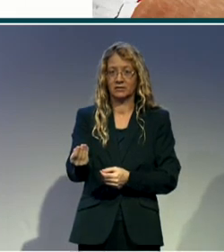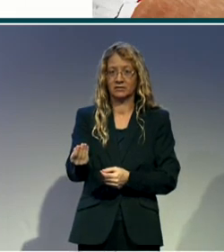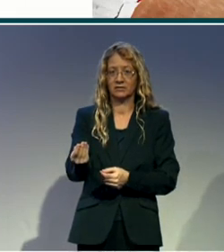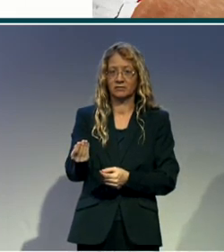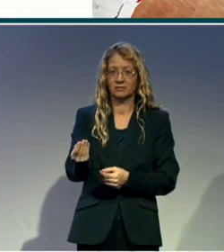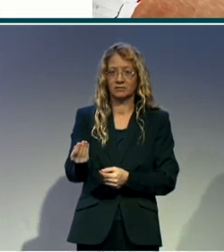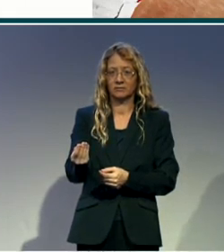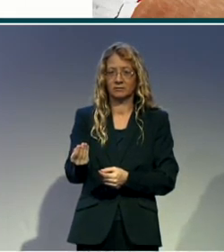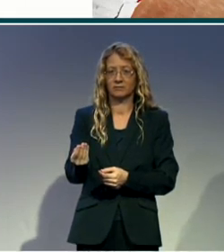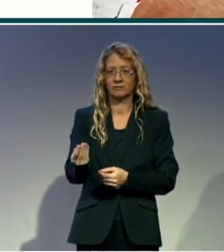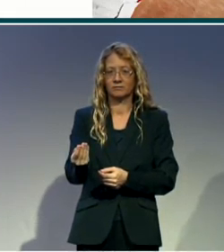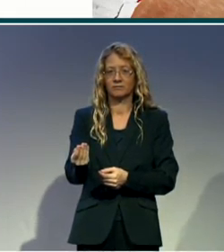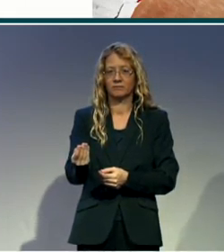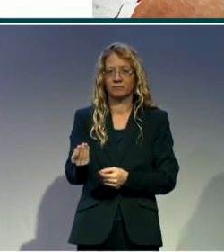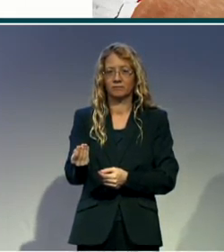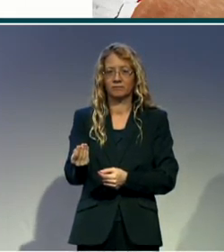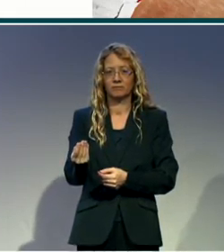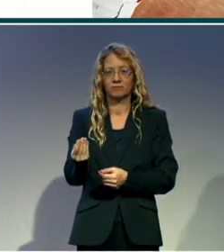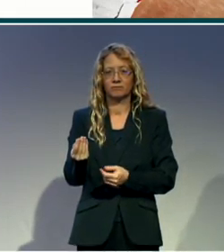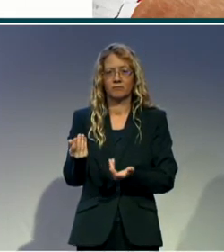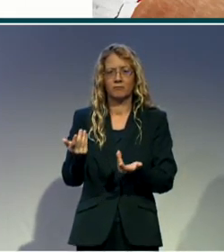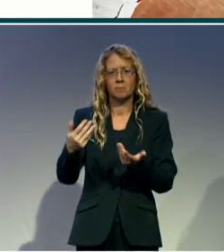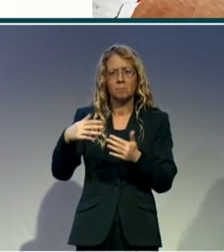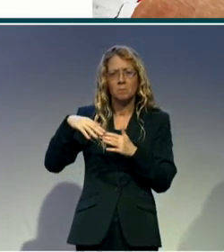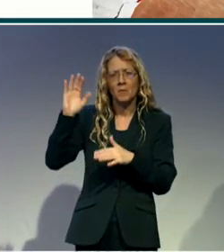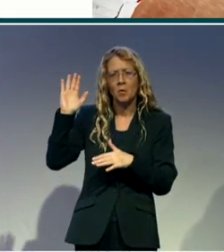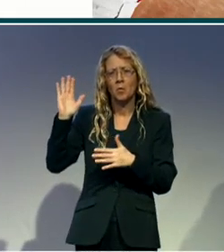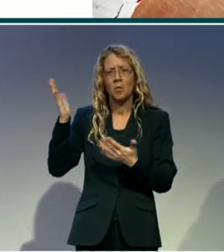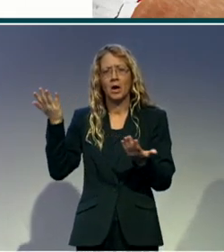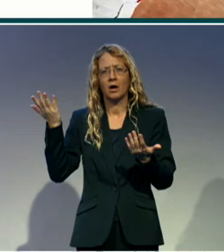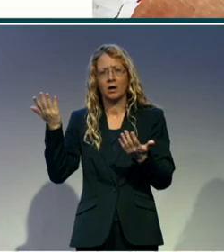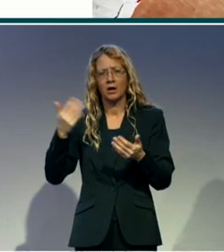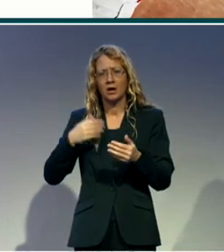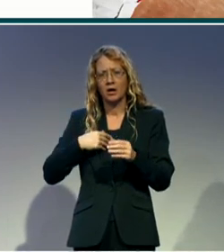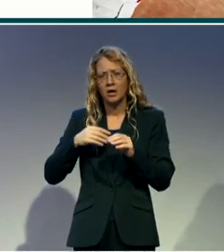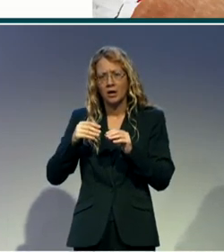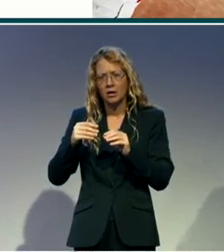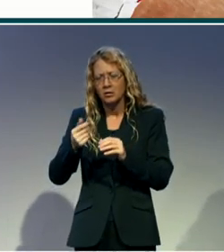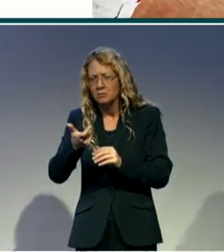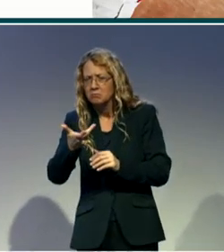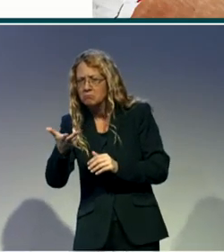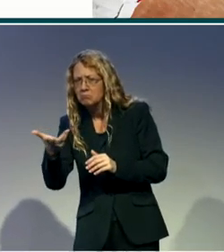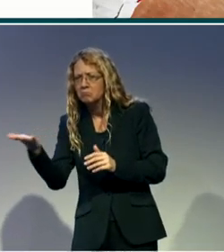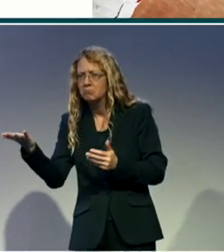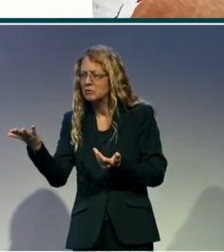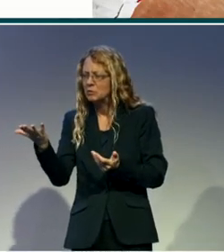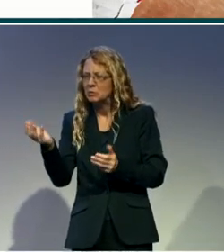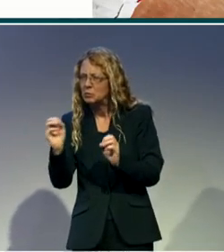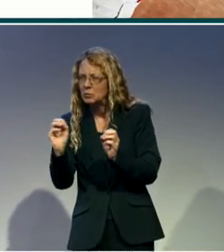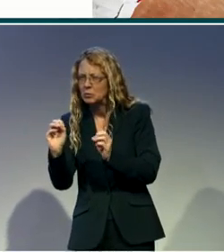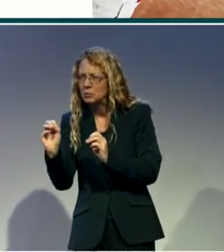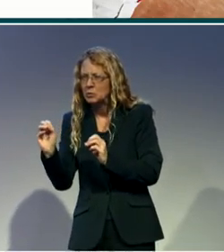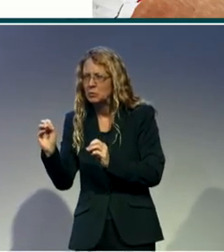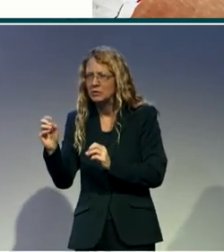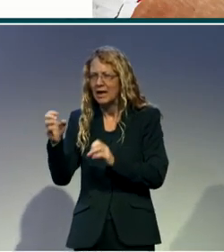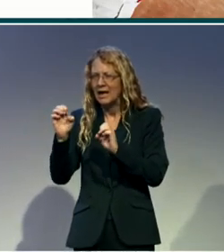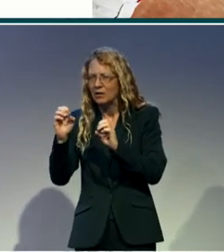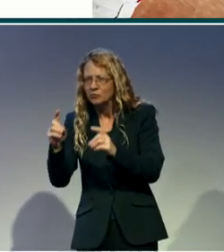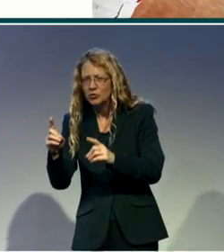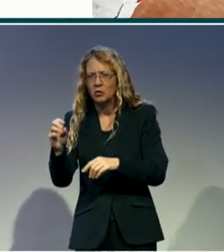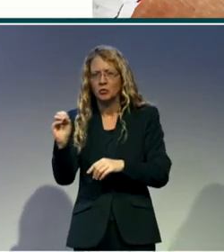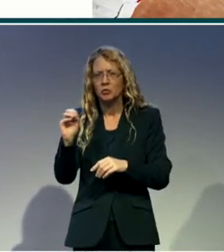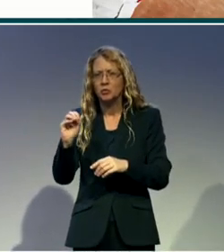in their training, discretion and assumptions, a lack of group support, and often a lack of accessible